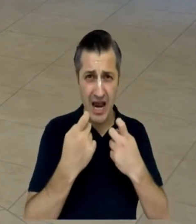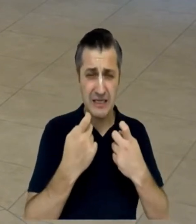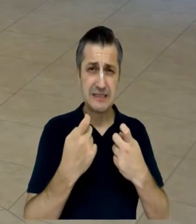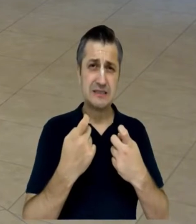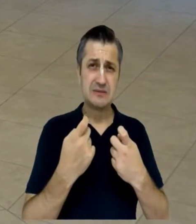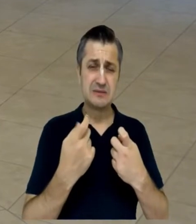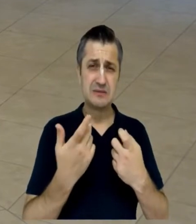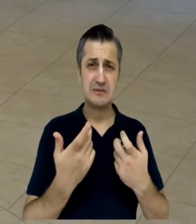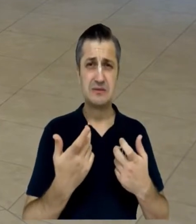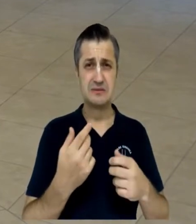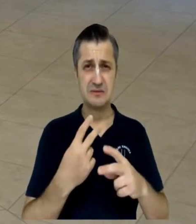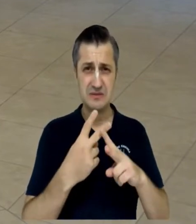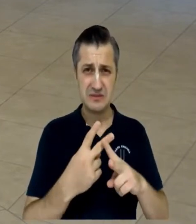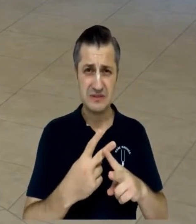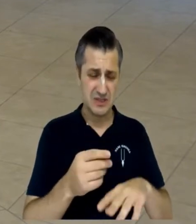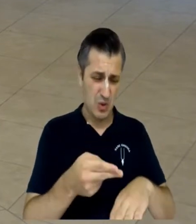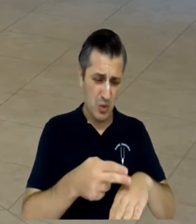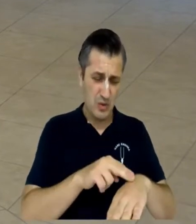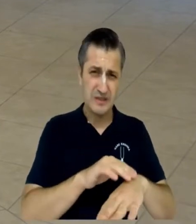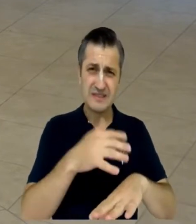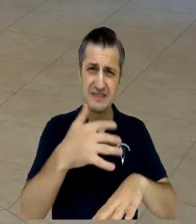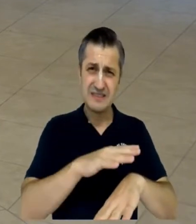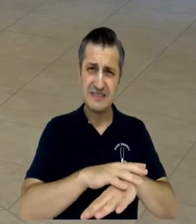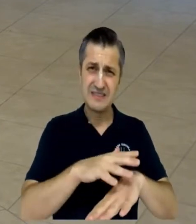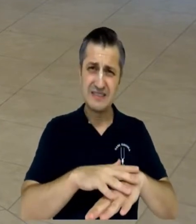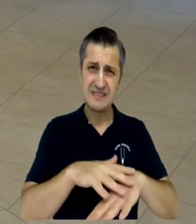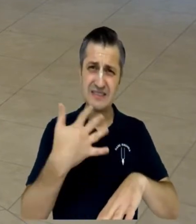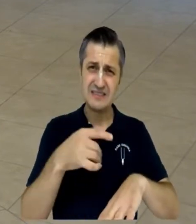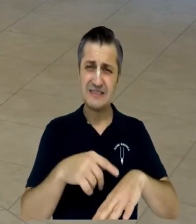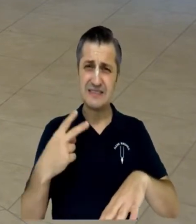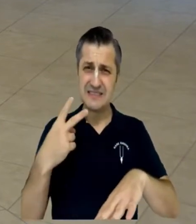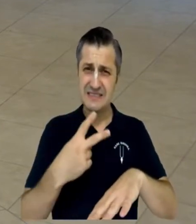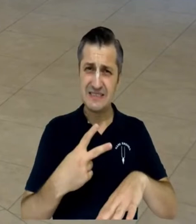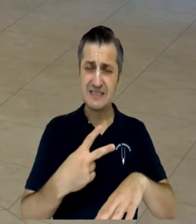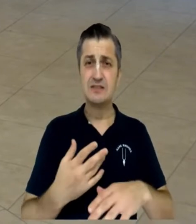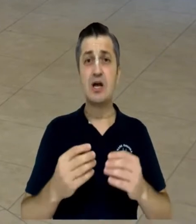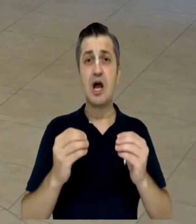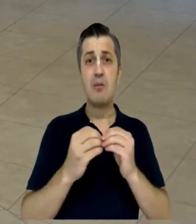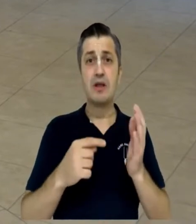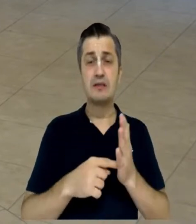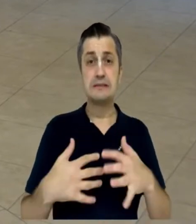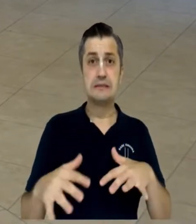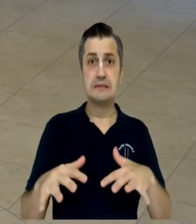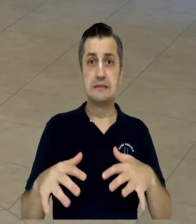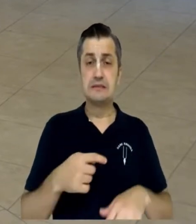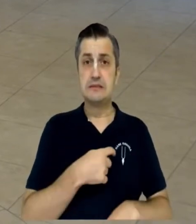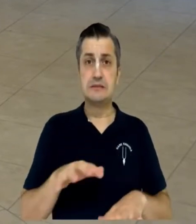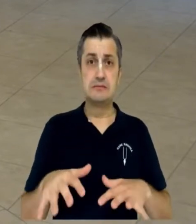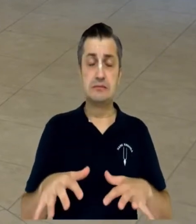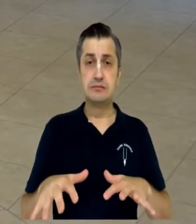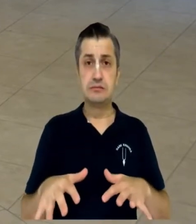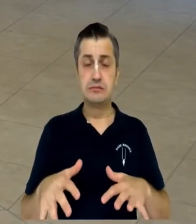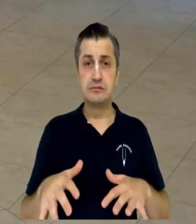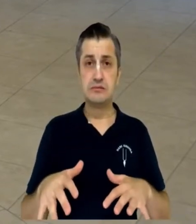wounds. So he became really nervous, and he started to start shaking and everything. And then when he took the paste out,